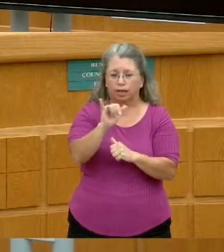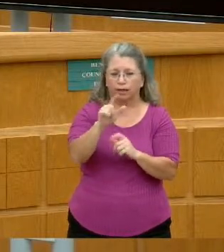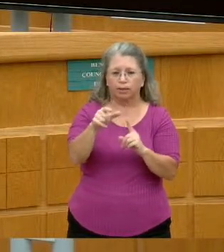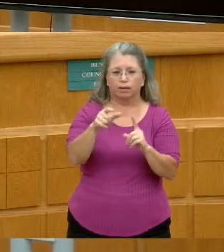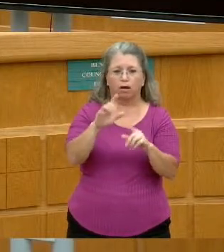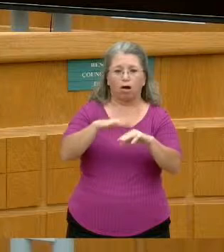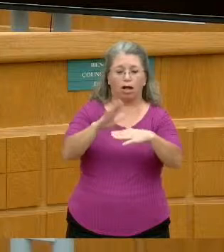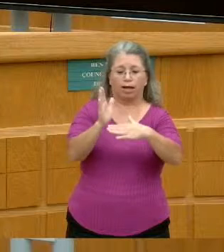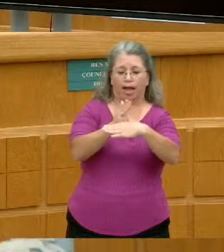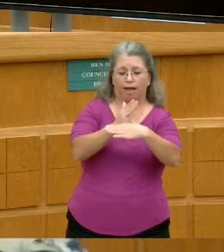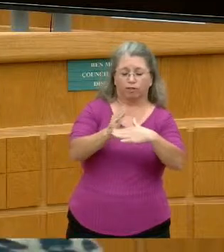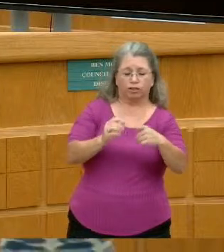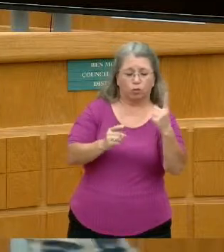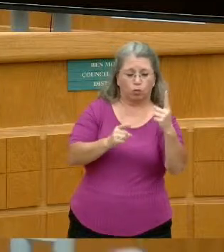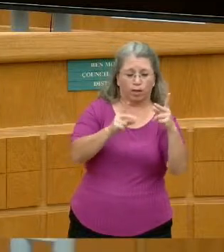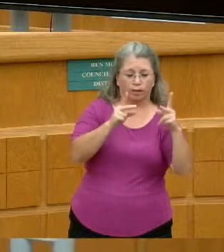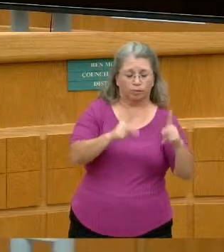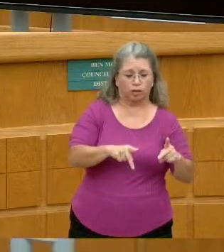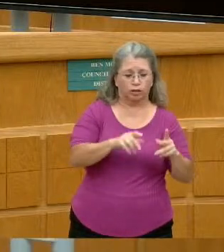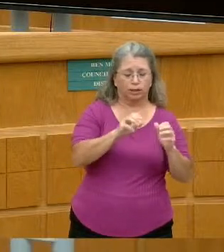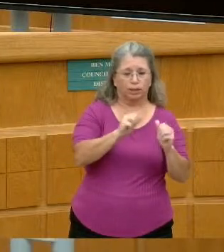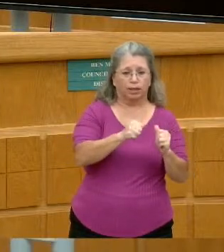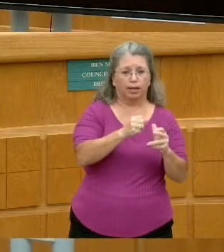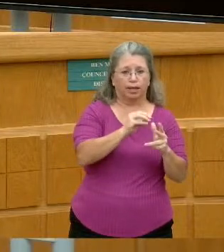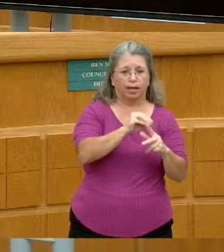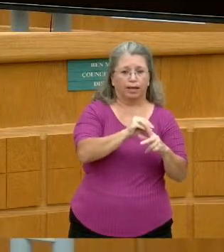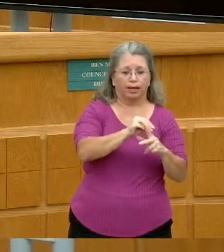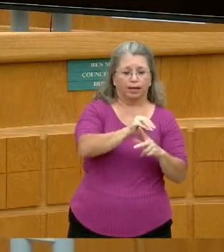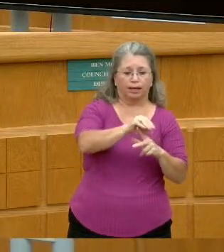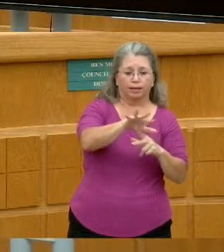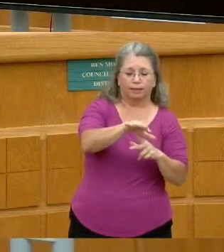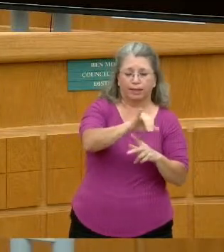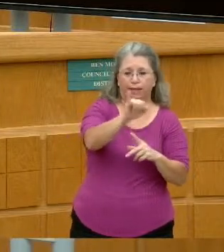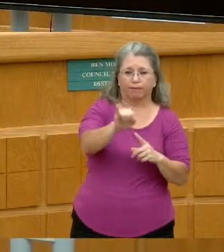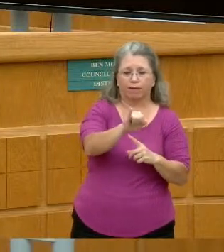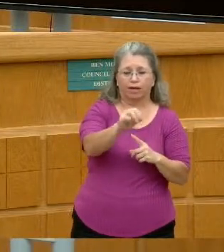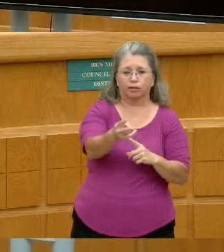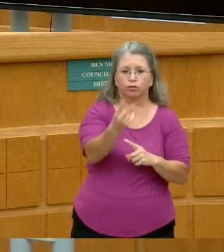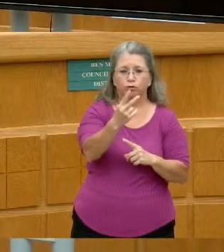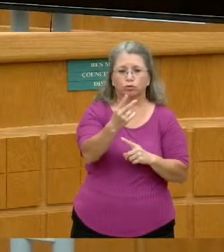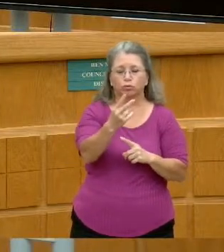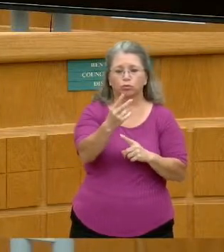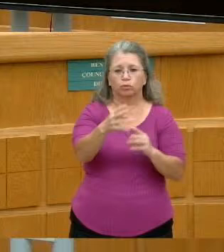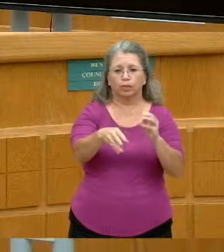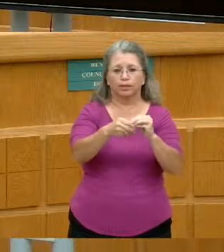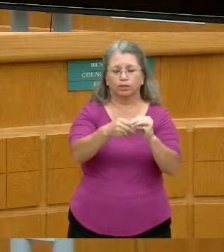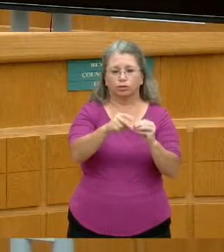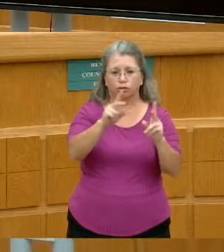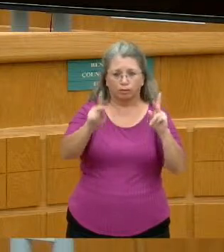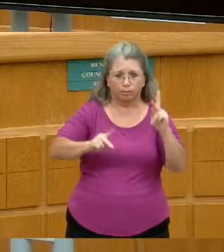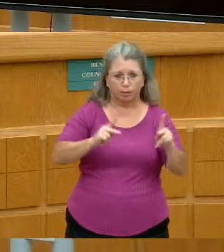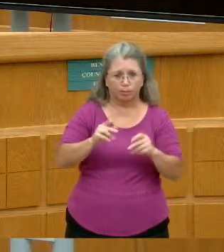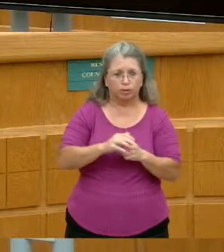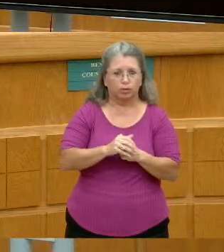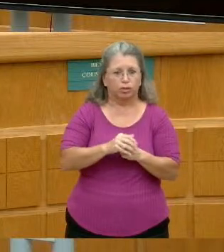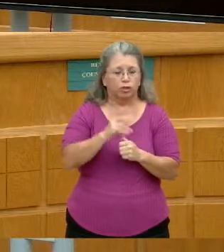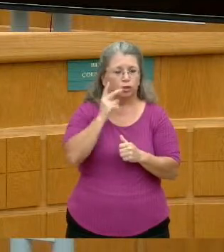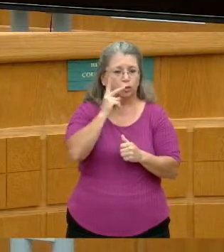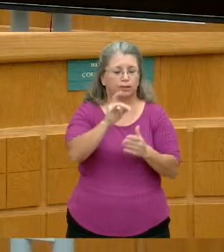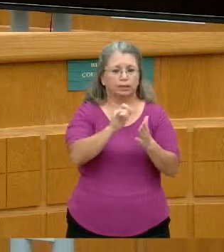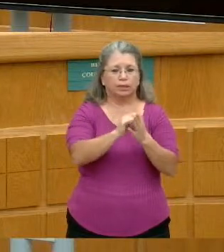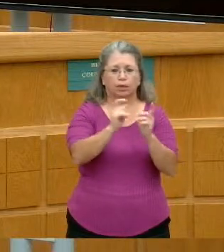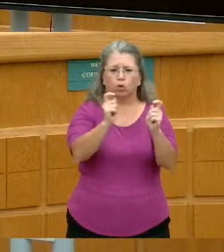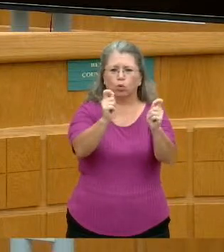infects 2 additional people through time. Each one of these time steps is about a week. The way the virus works, you can see it quickly spirals